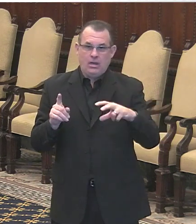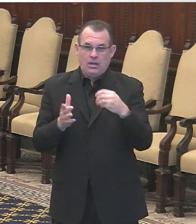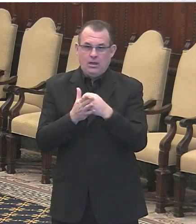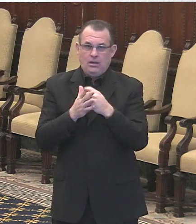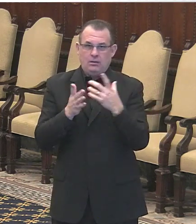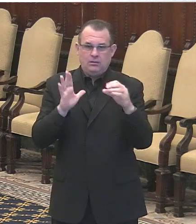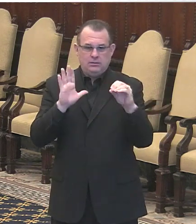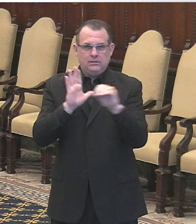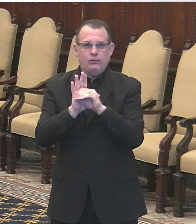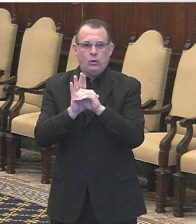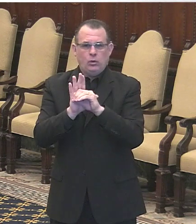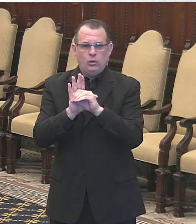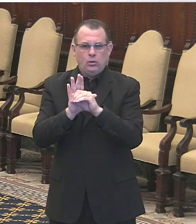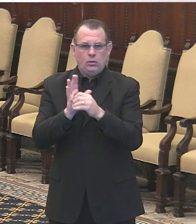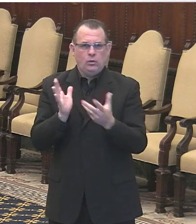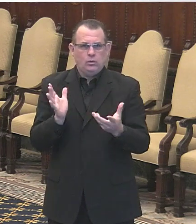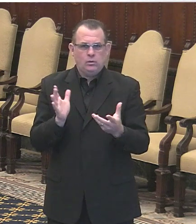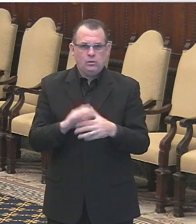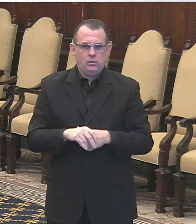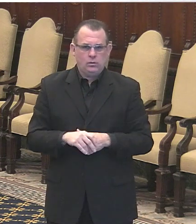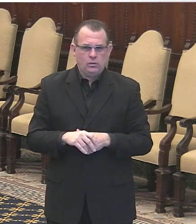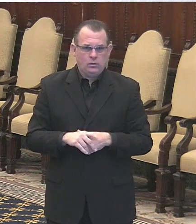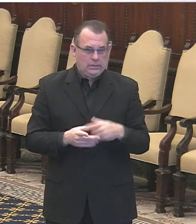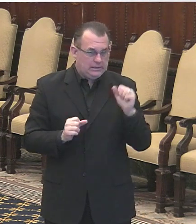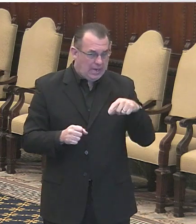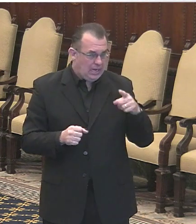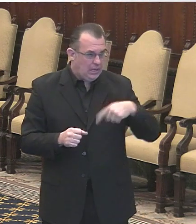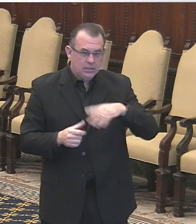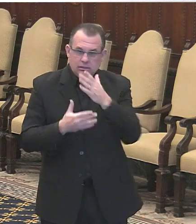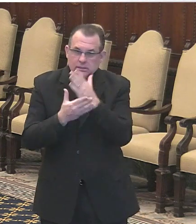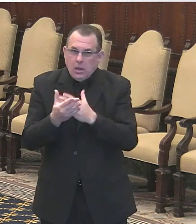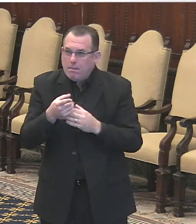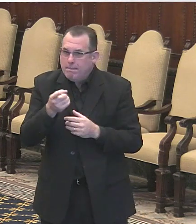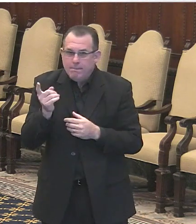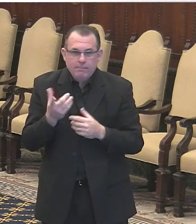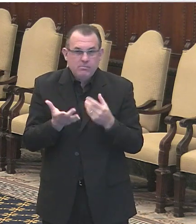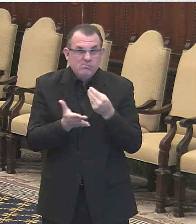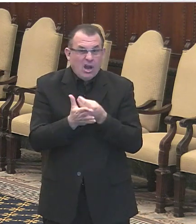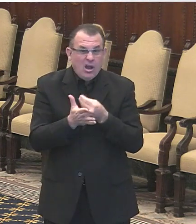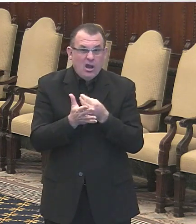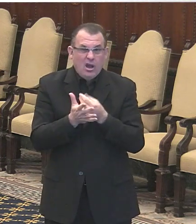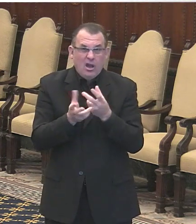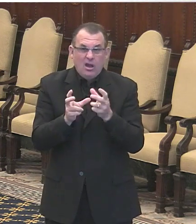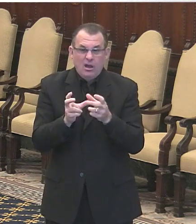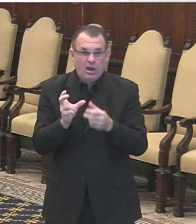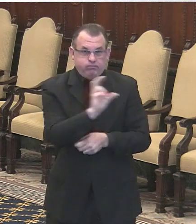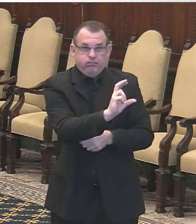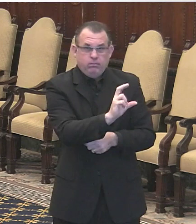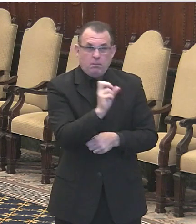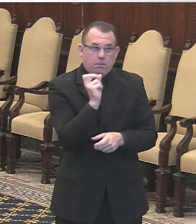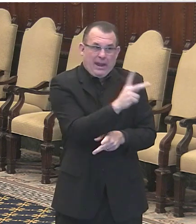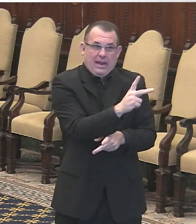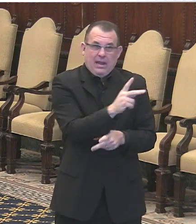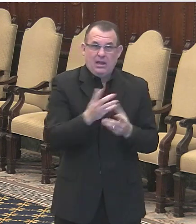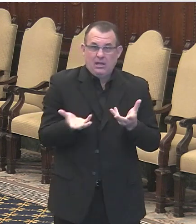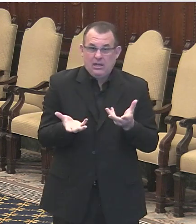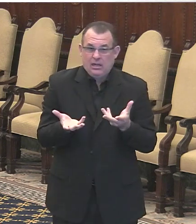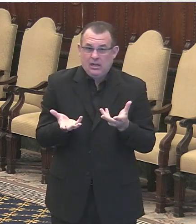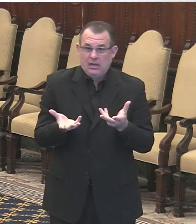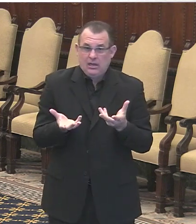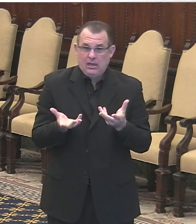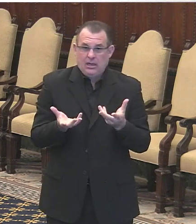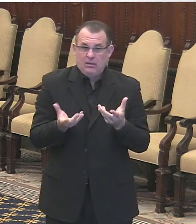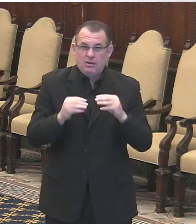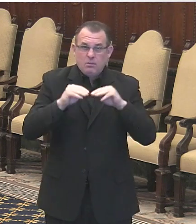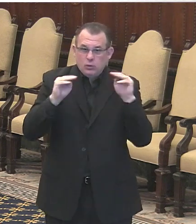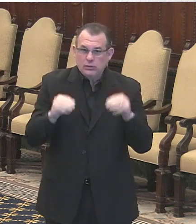Is there any chance of them getting even some of that funding restored, considering that as museums go, this is one